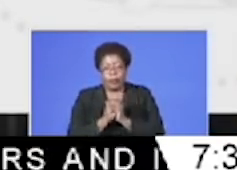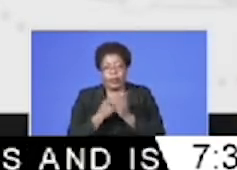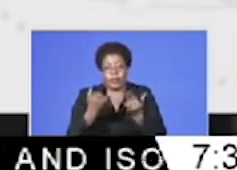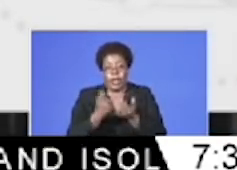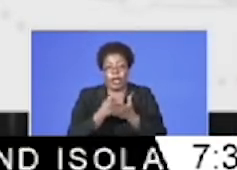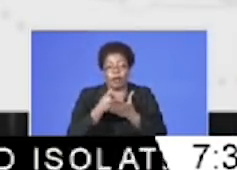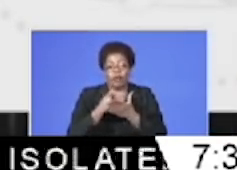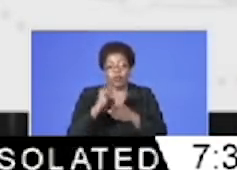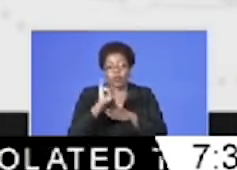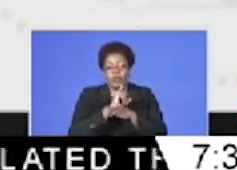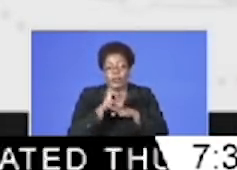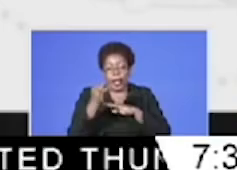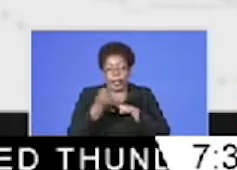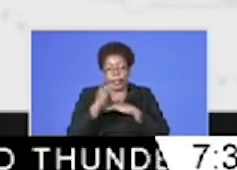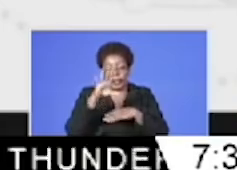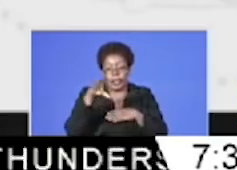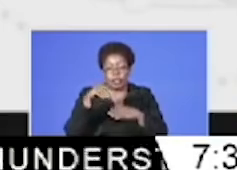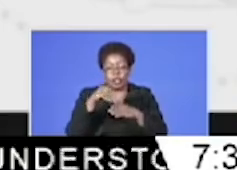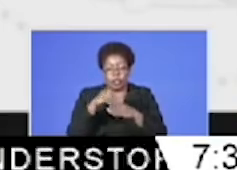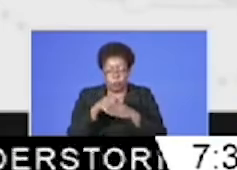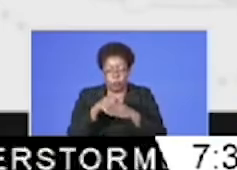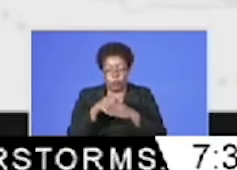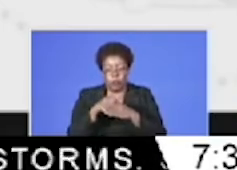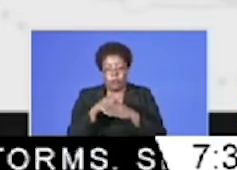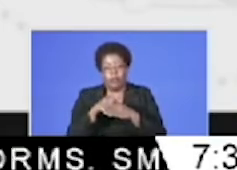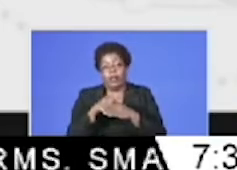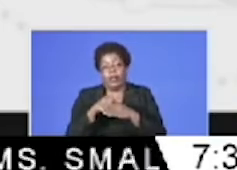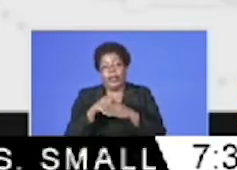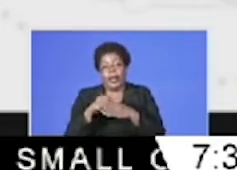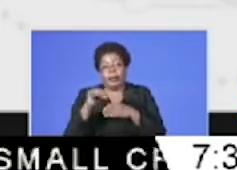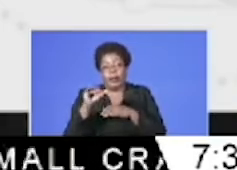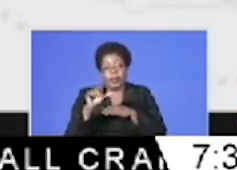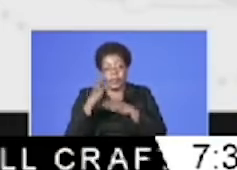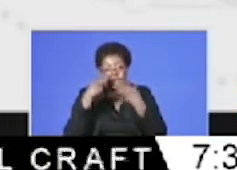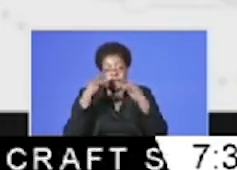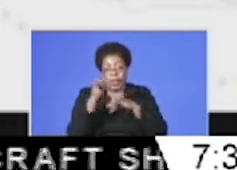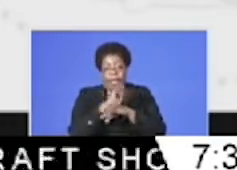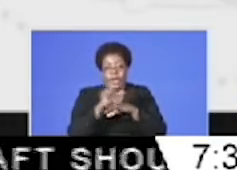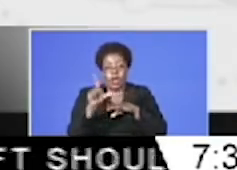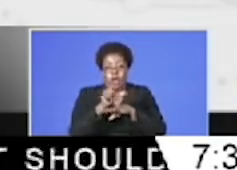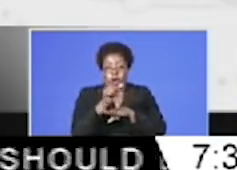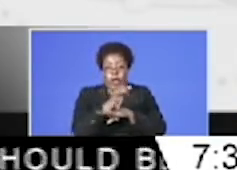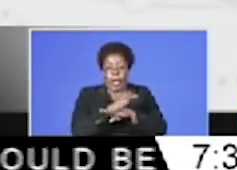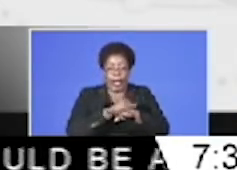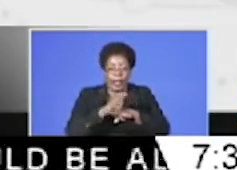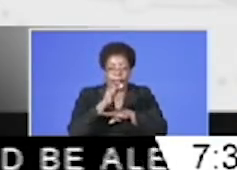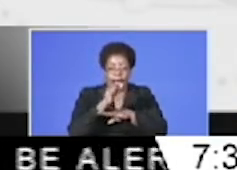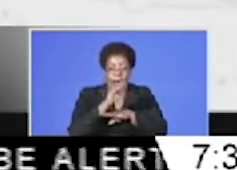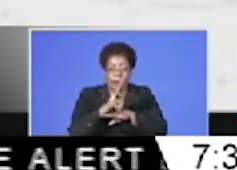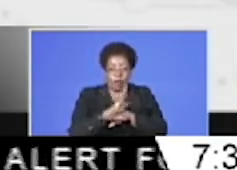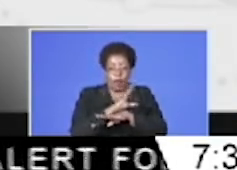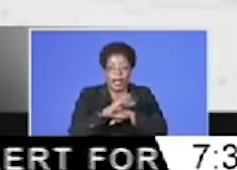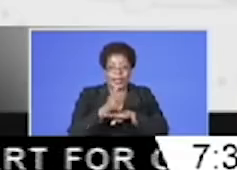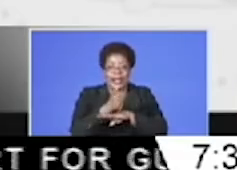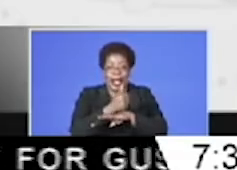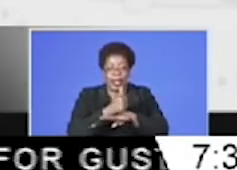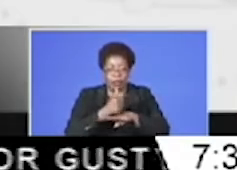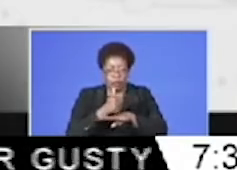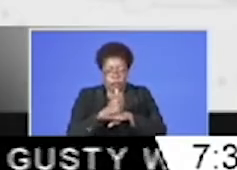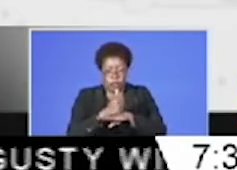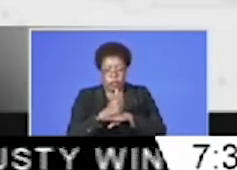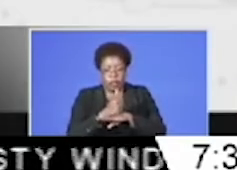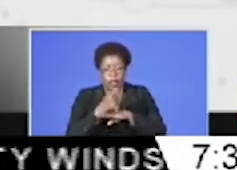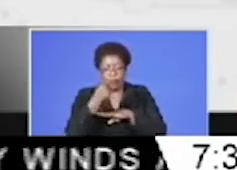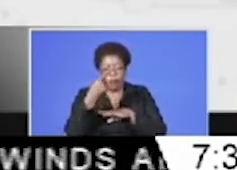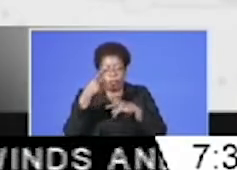Bahamas in convening normal business activity are Andros, Long Island, and Abaco, whose residents face yet another devastating